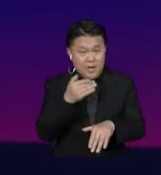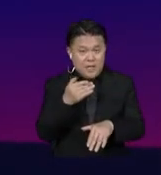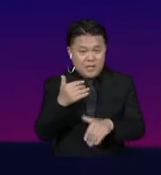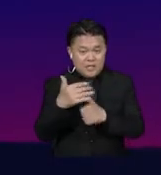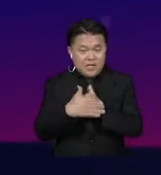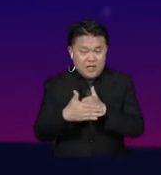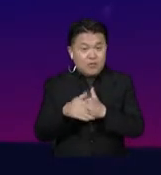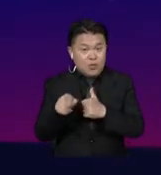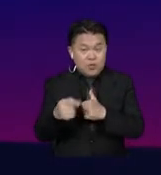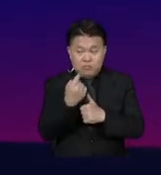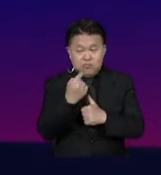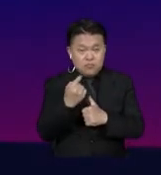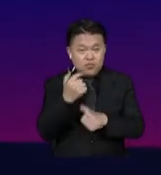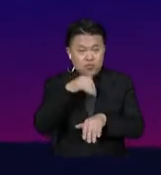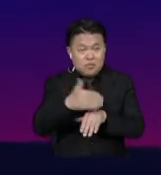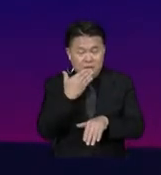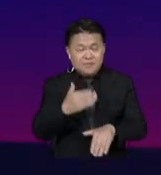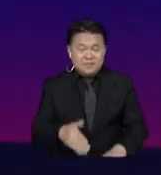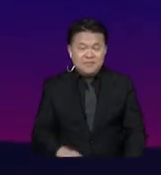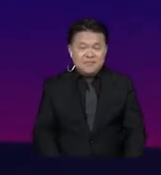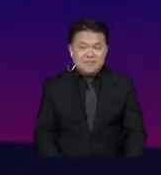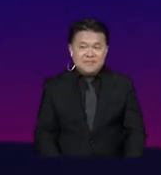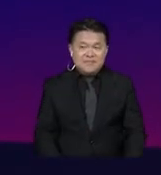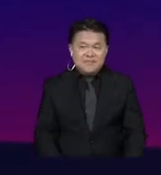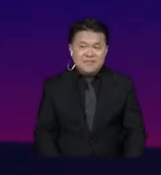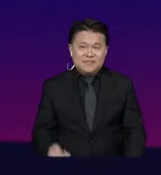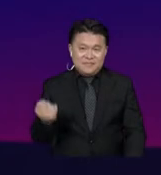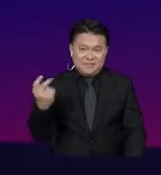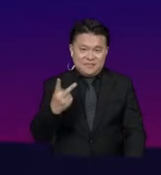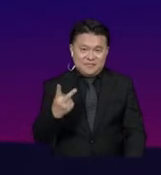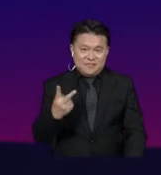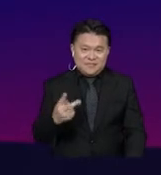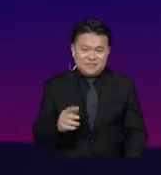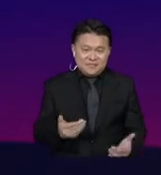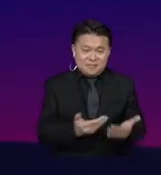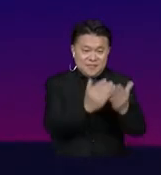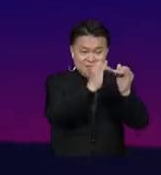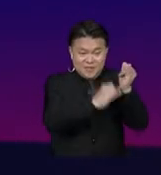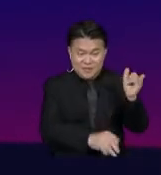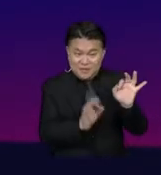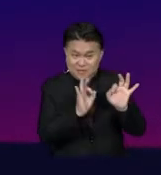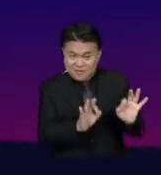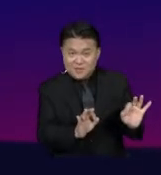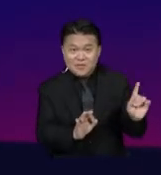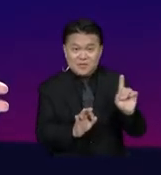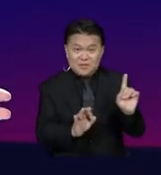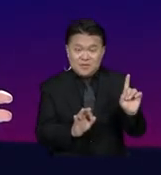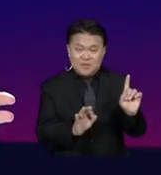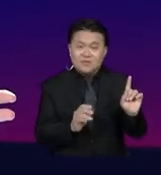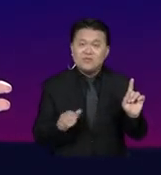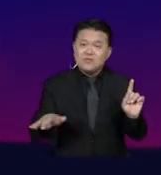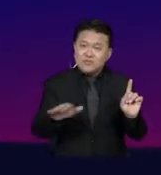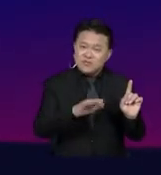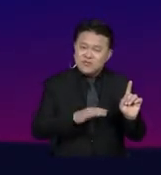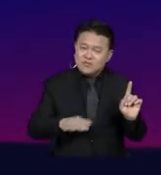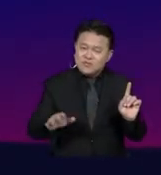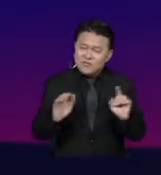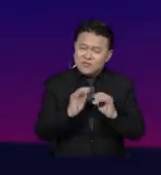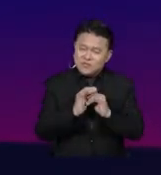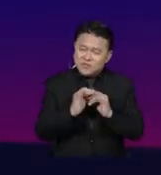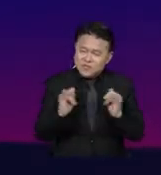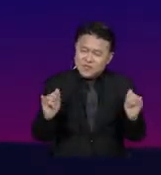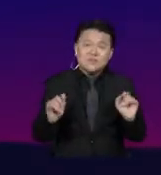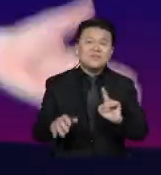by seeing our evolutionary history, we know that our species loves to be friendly to